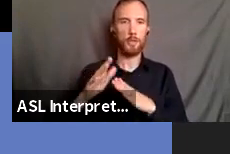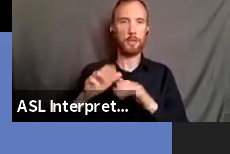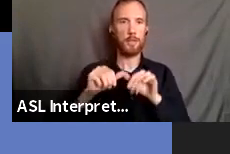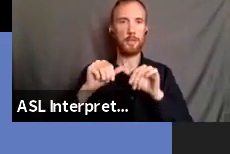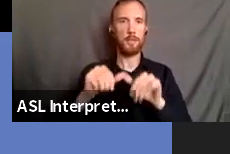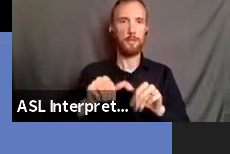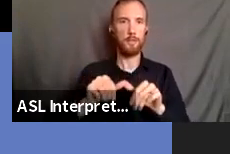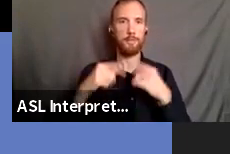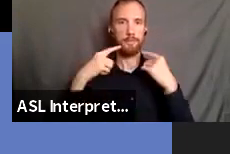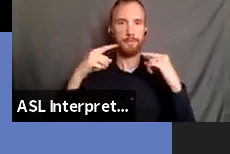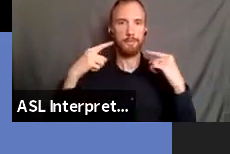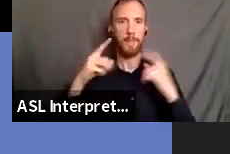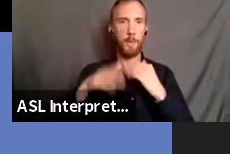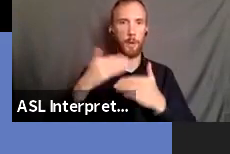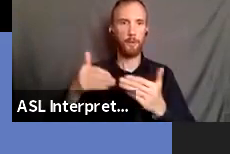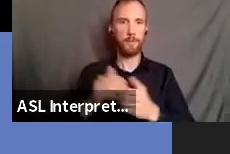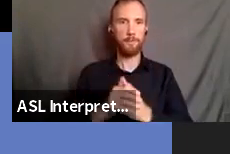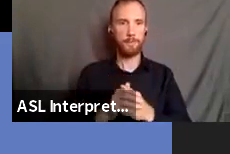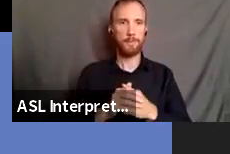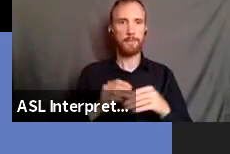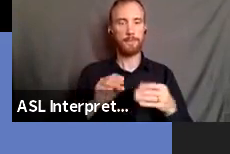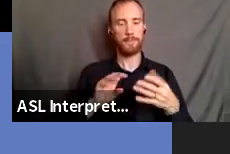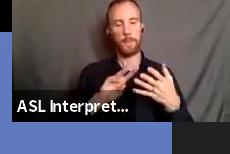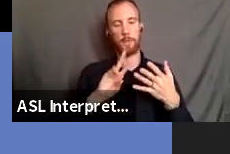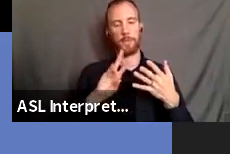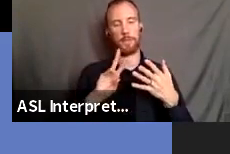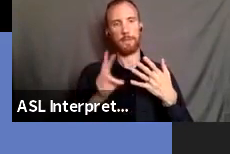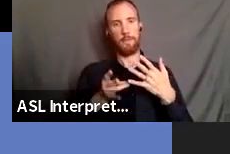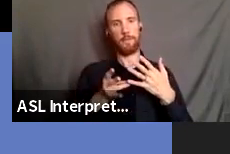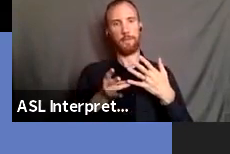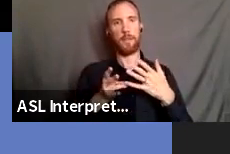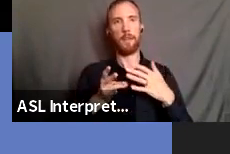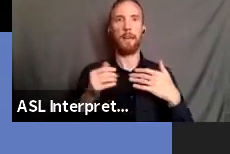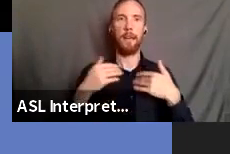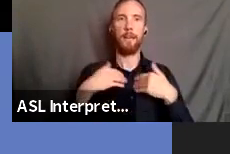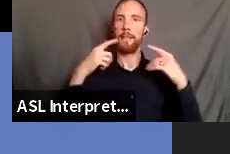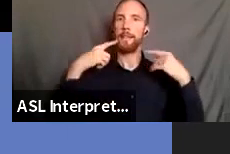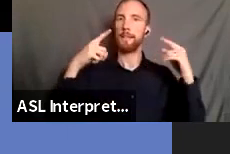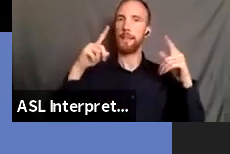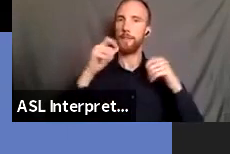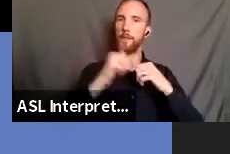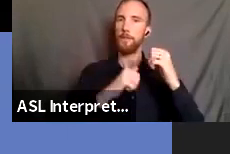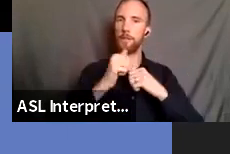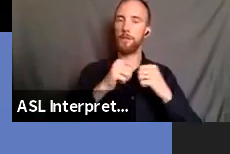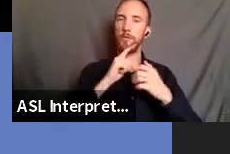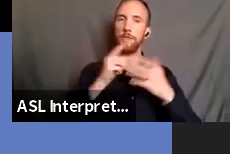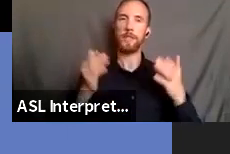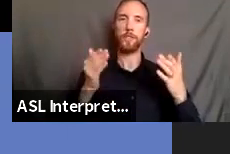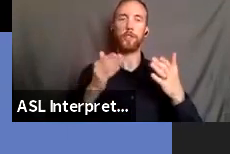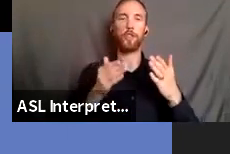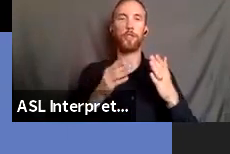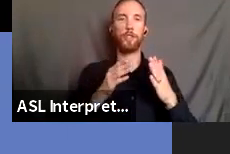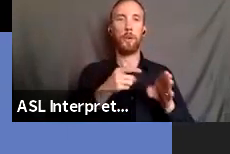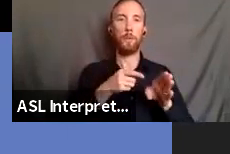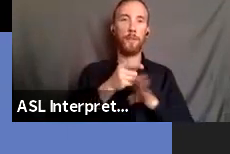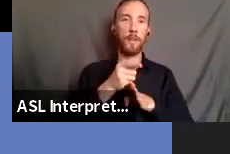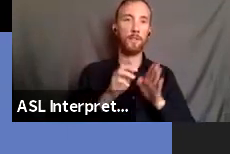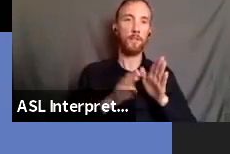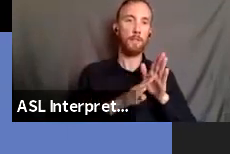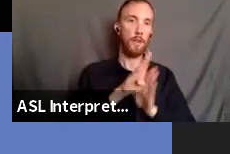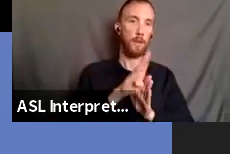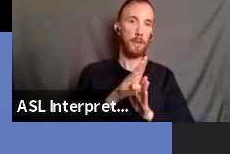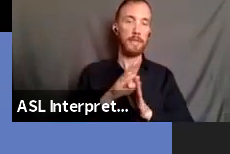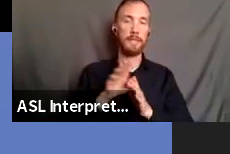finally expectation number seven is to establish effective structures to facilitate professional development staff collaboration